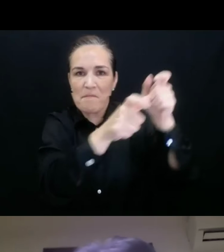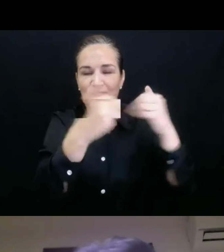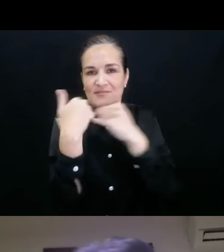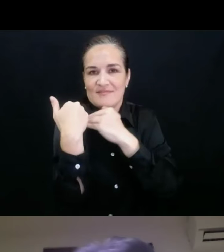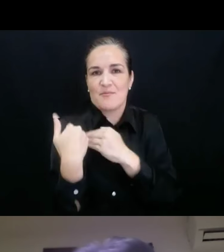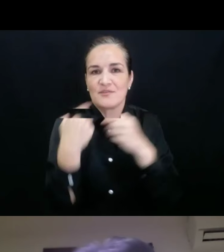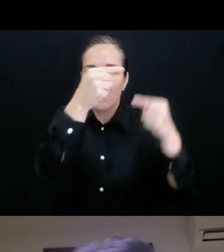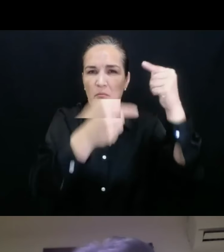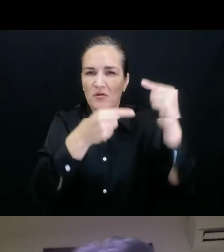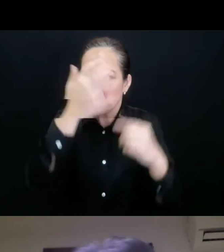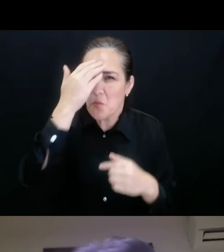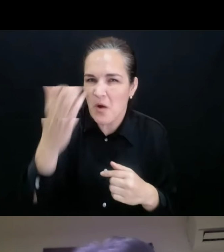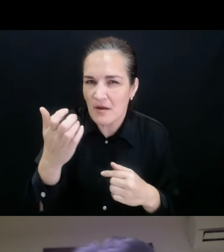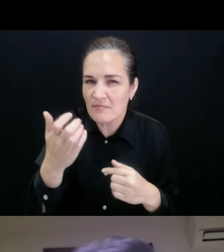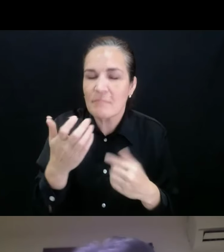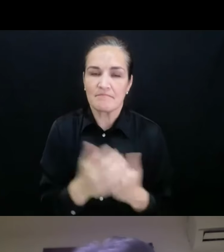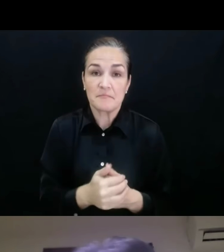adelante, doctora question. Brajovic.